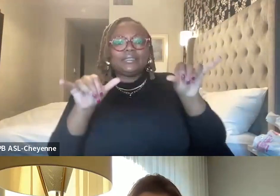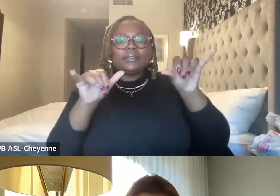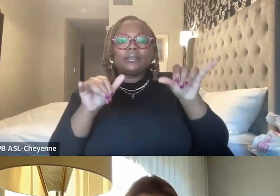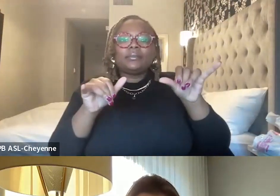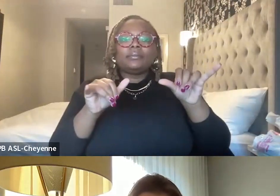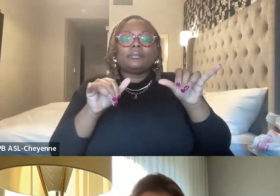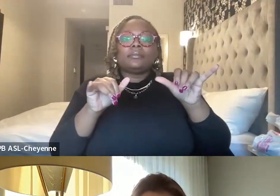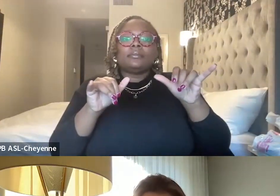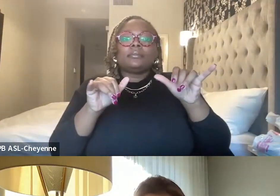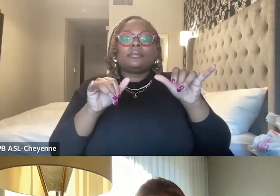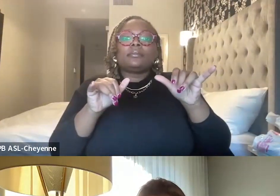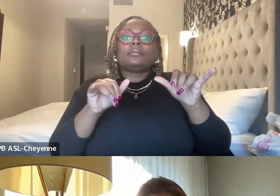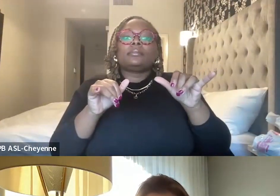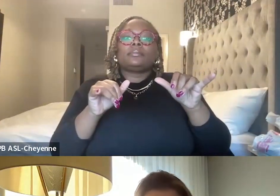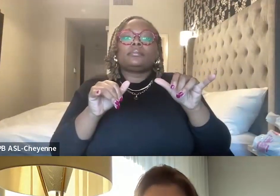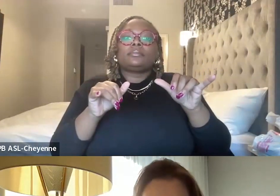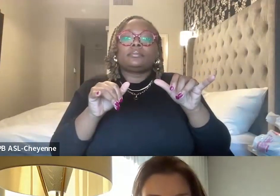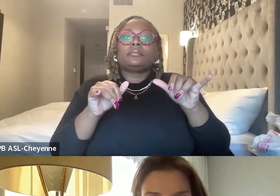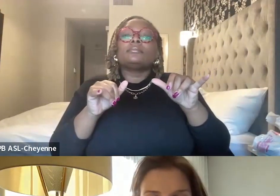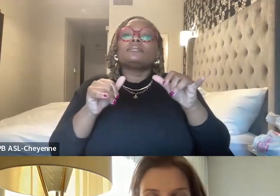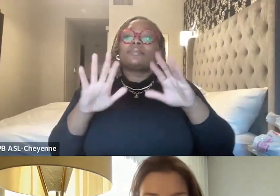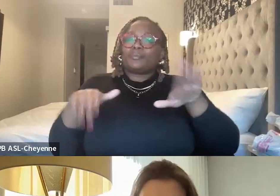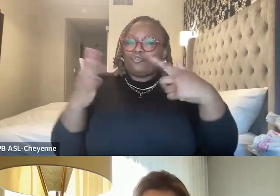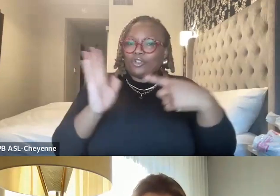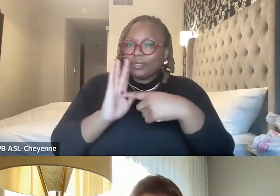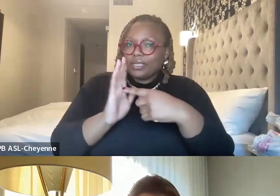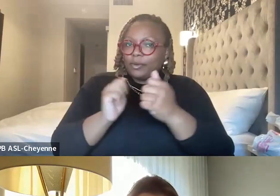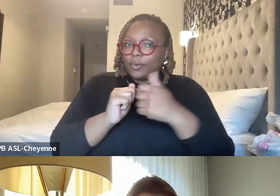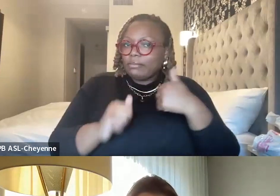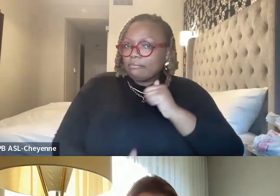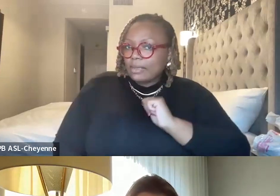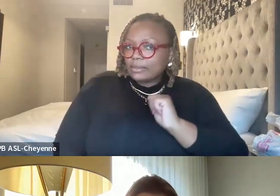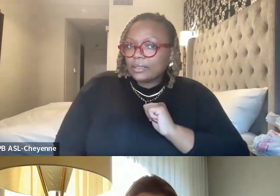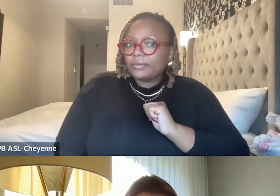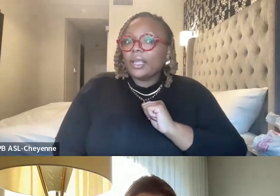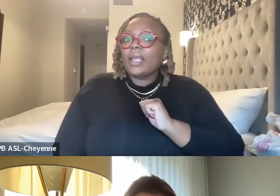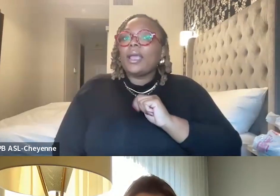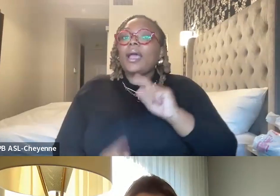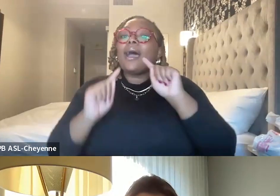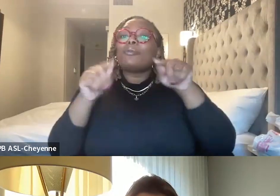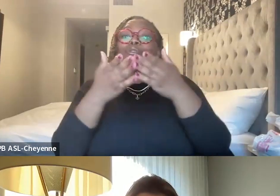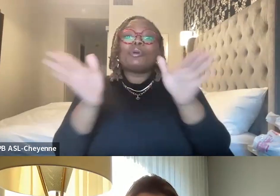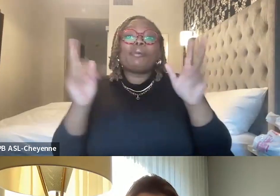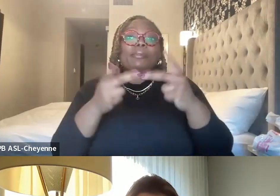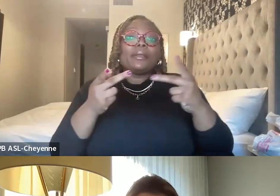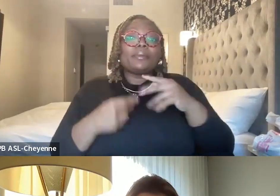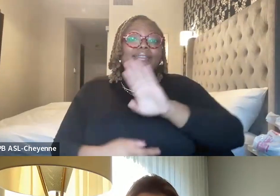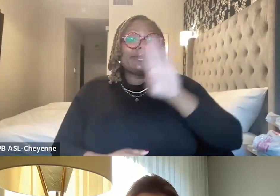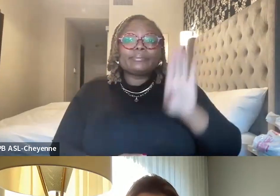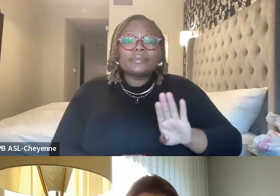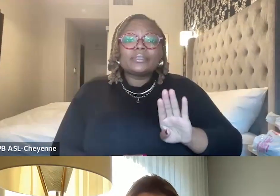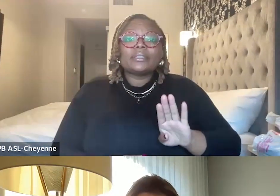I talk about that, I would talk about an example that happened with me. I was in a public place in Brazil and was